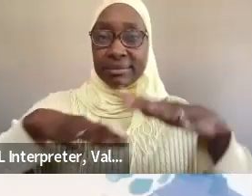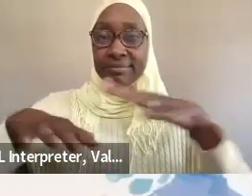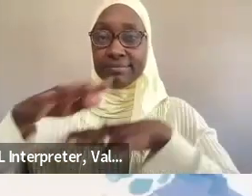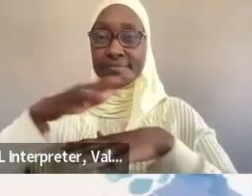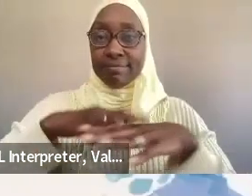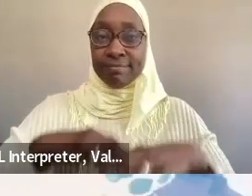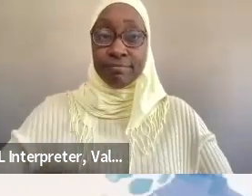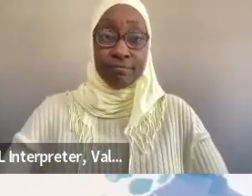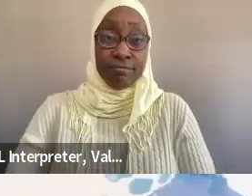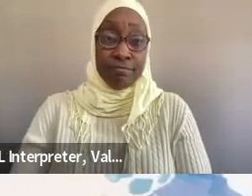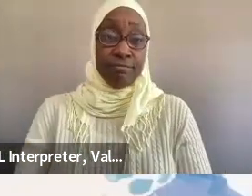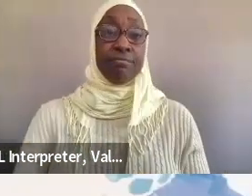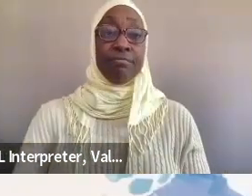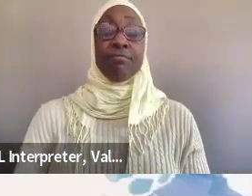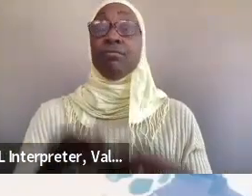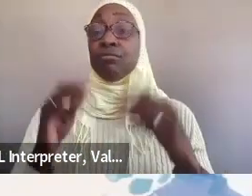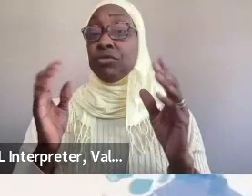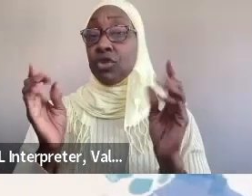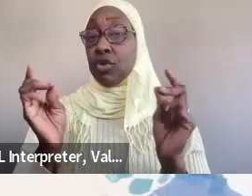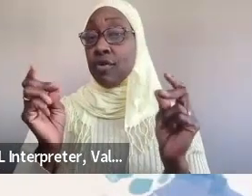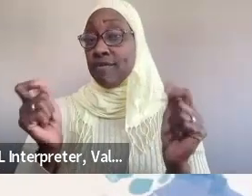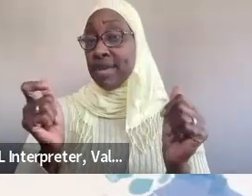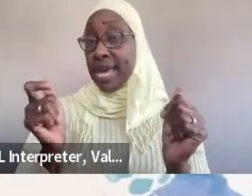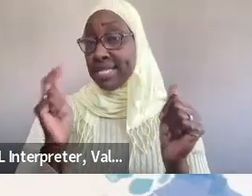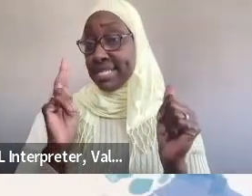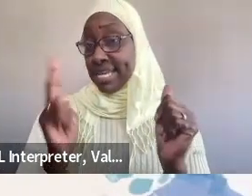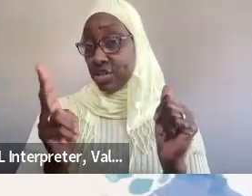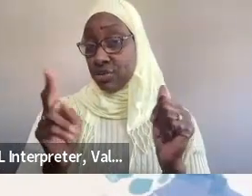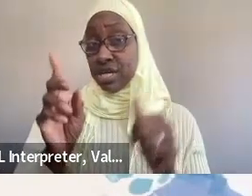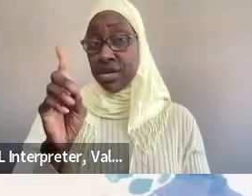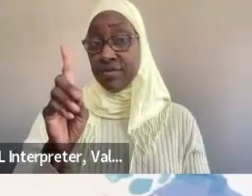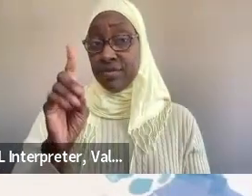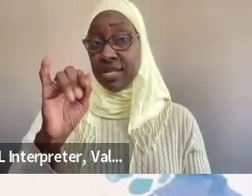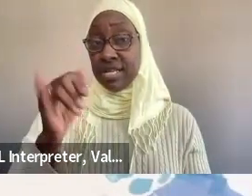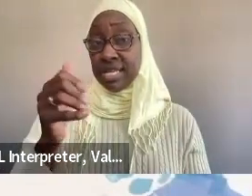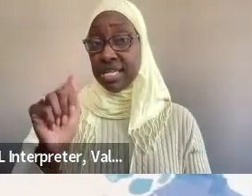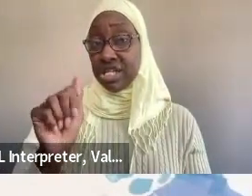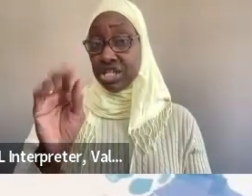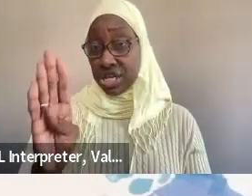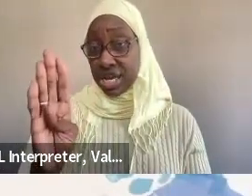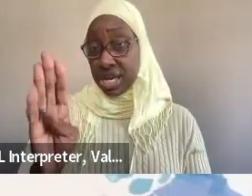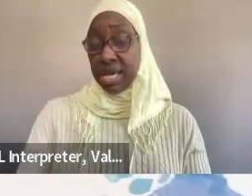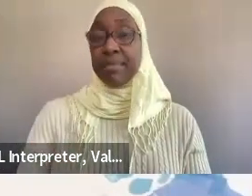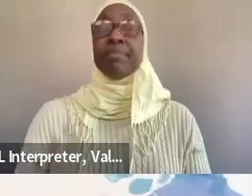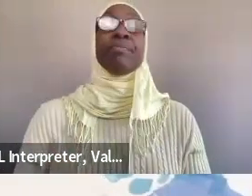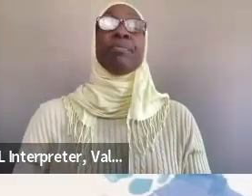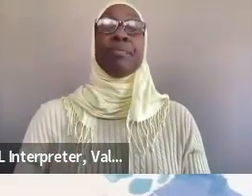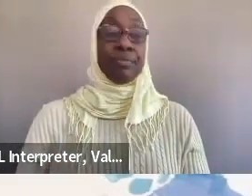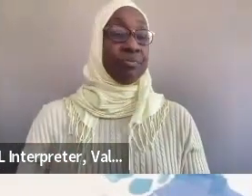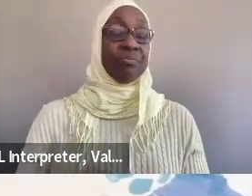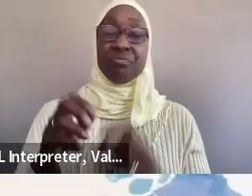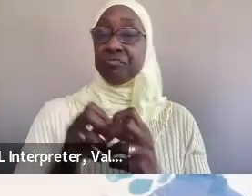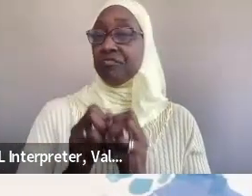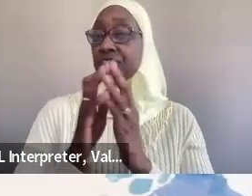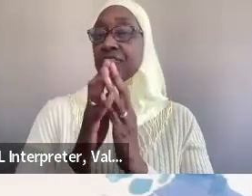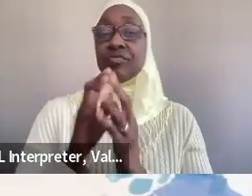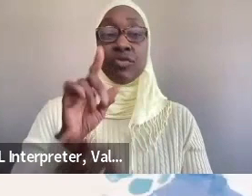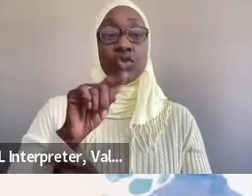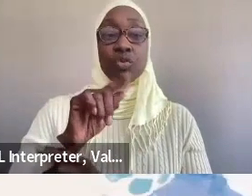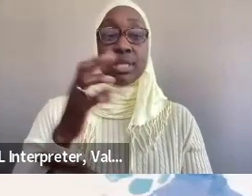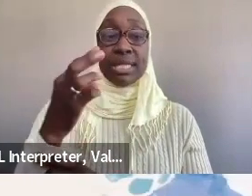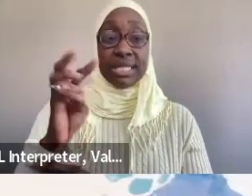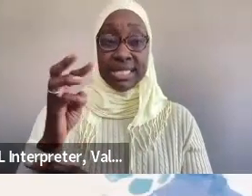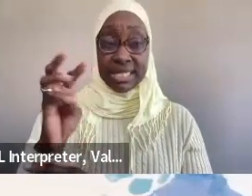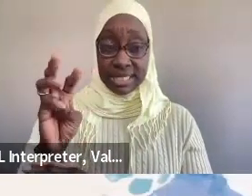Yeah, so just to give a quick history of DJAB at Brown, Disability Justice at Brown, it was founded in 2016 by Yima Yang and